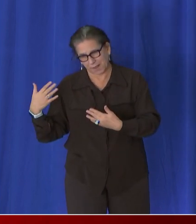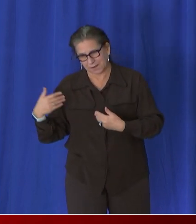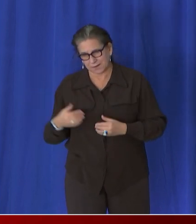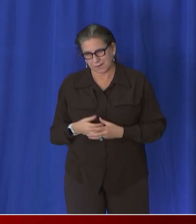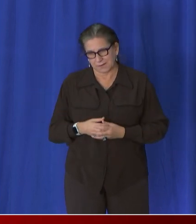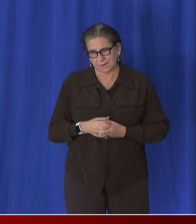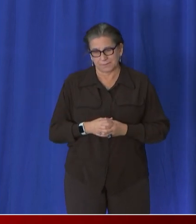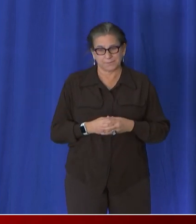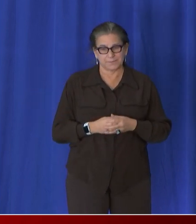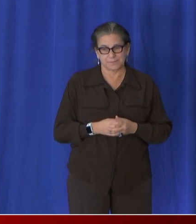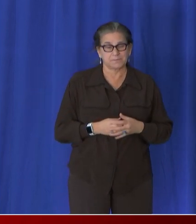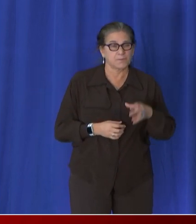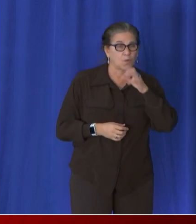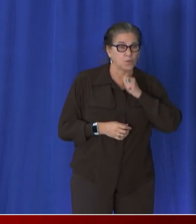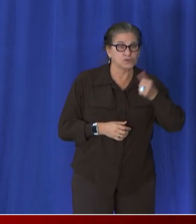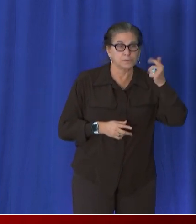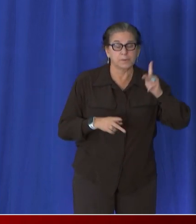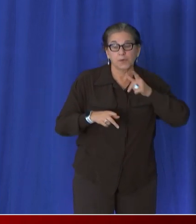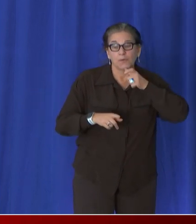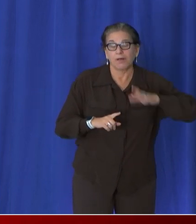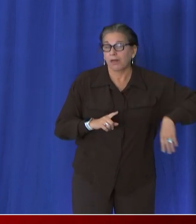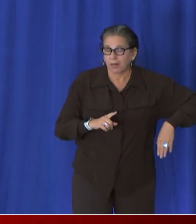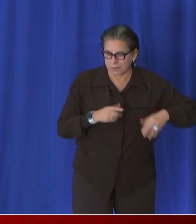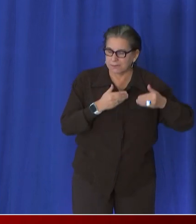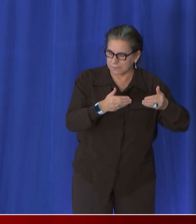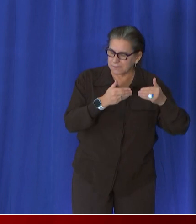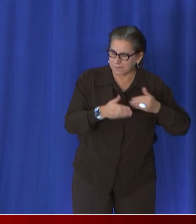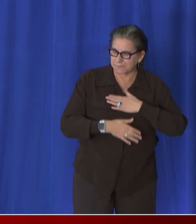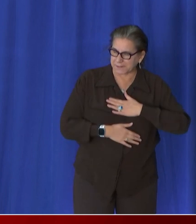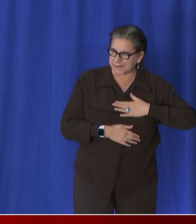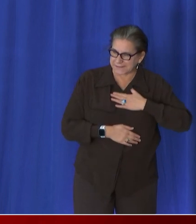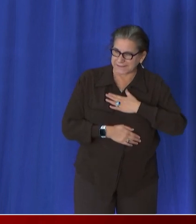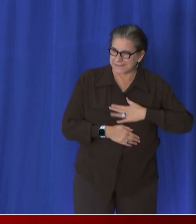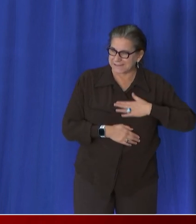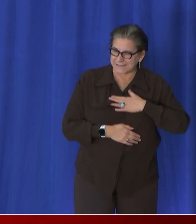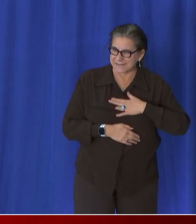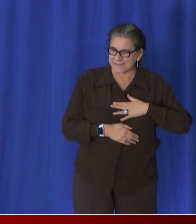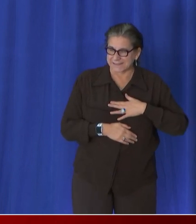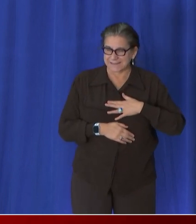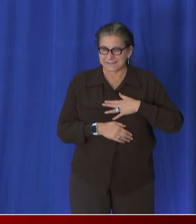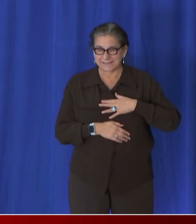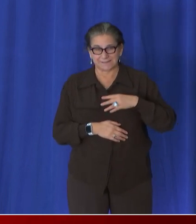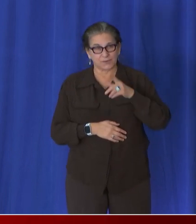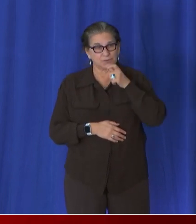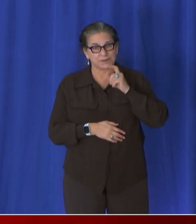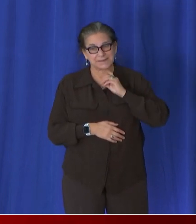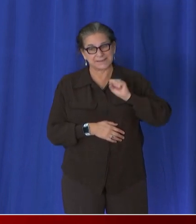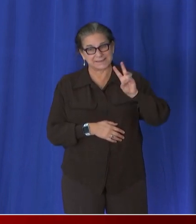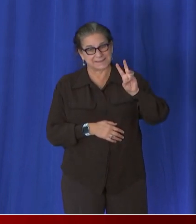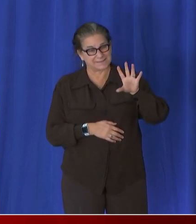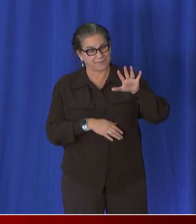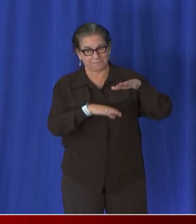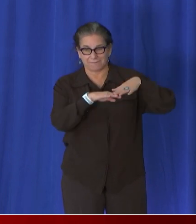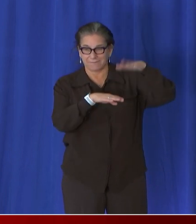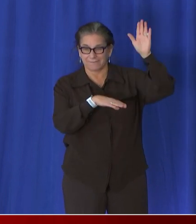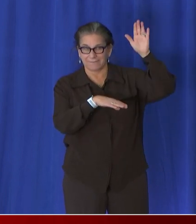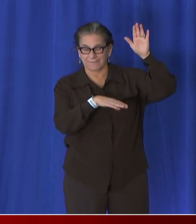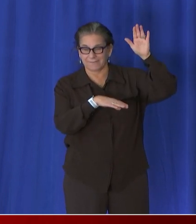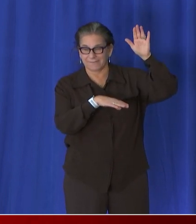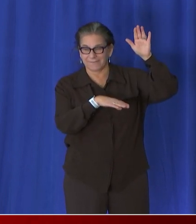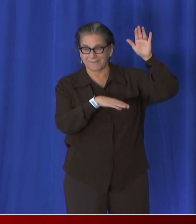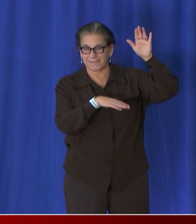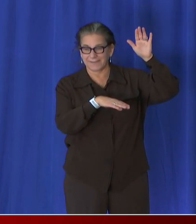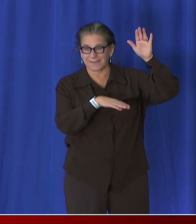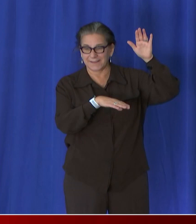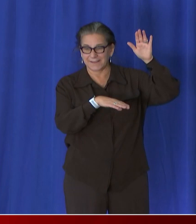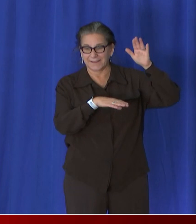at all of our DC-based vaccination sites that are 65 and older to advance to the front of the line starting today so that they can